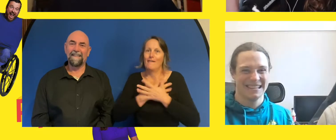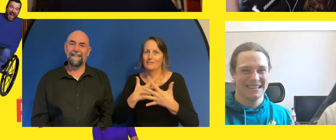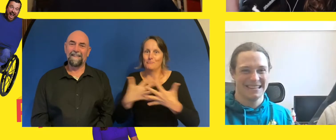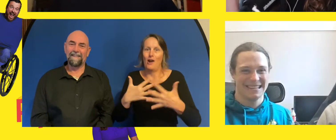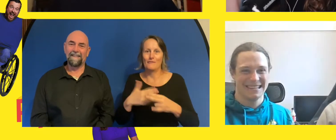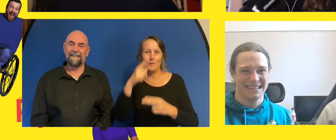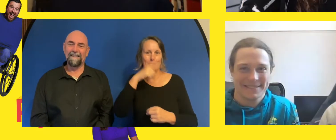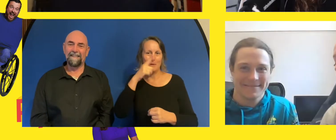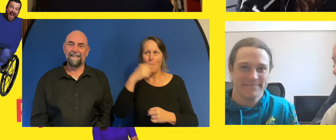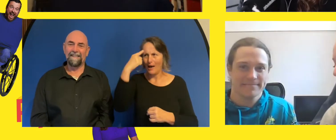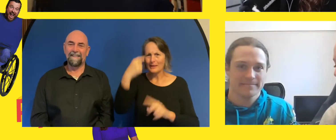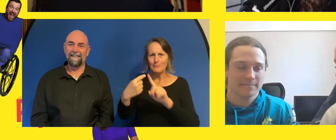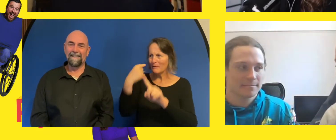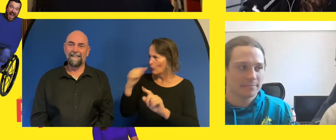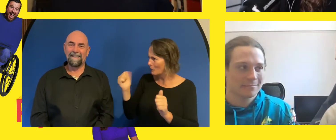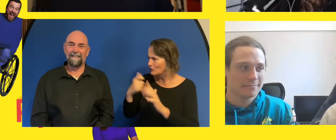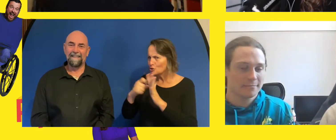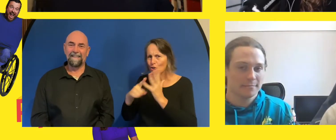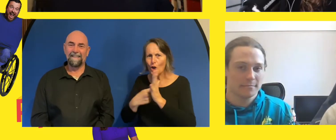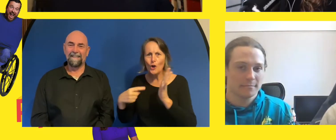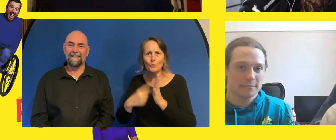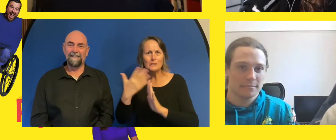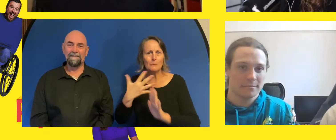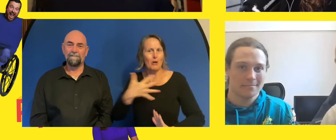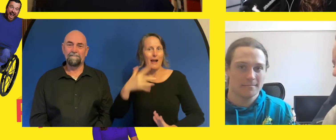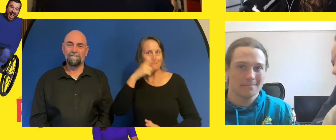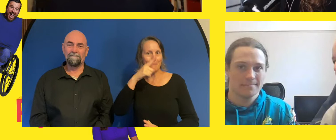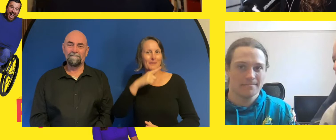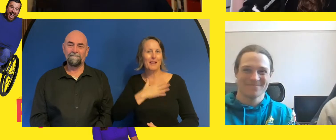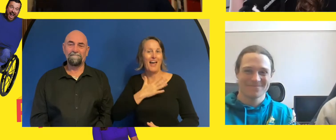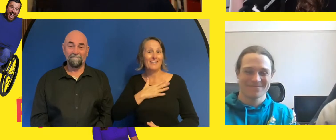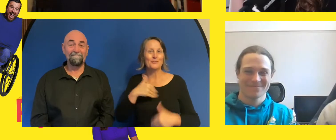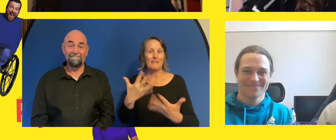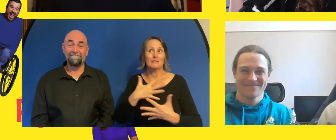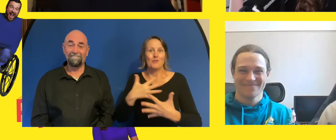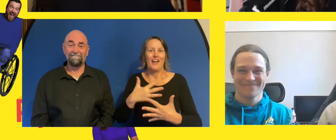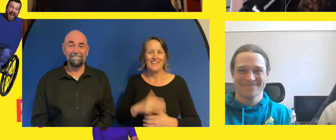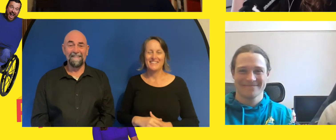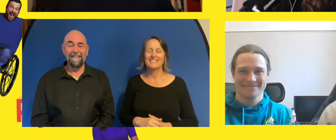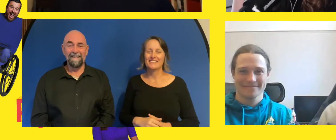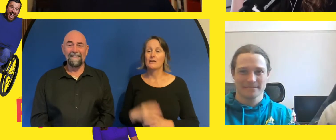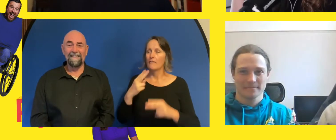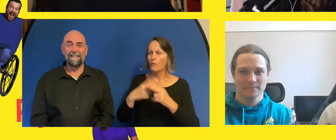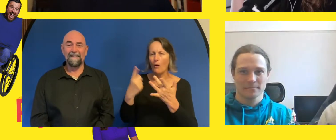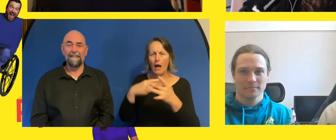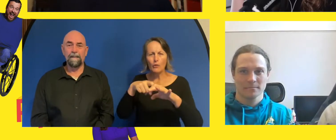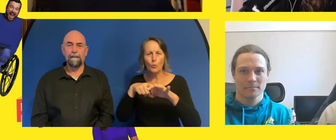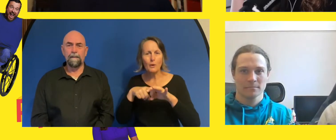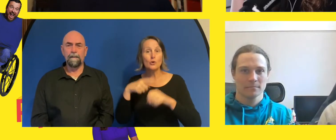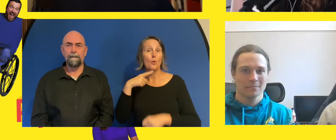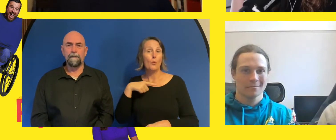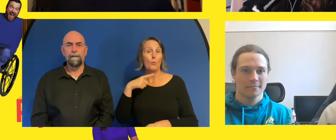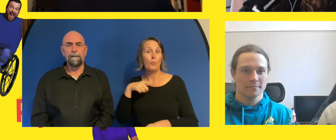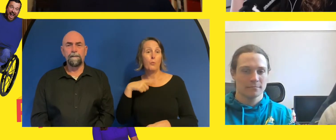our thing. And in terms of your other question around why, look, I mean, he's, I think Ben,